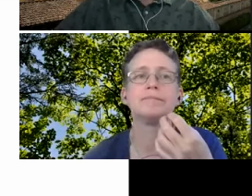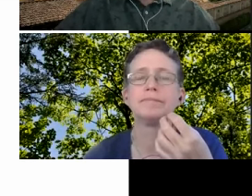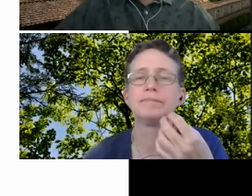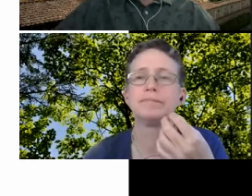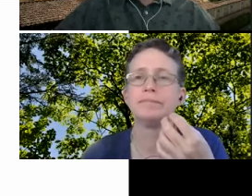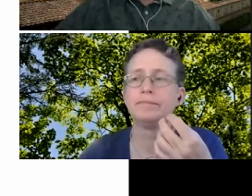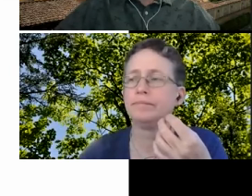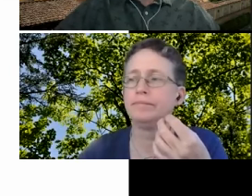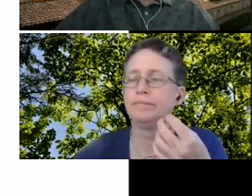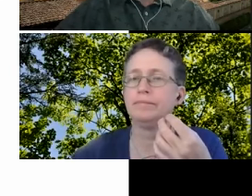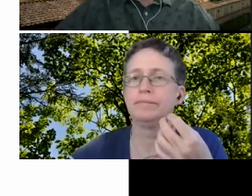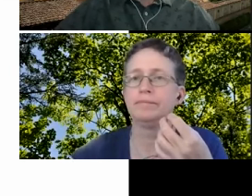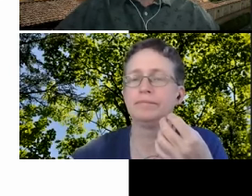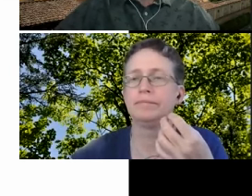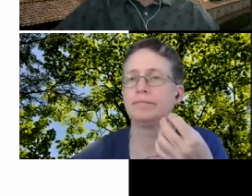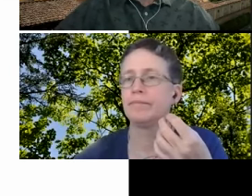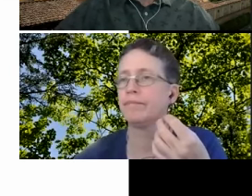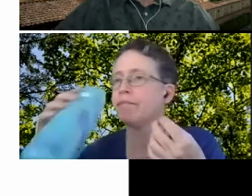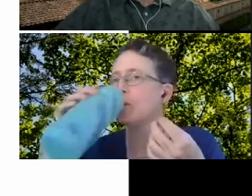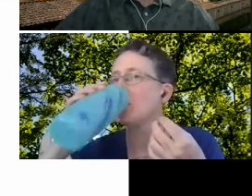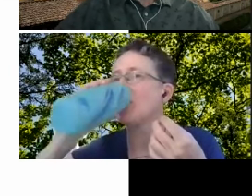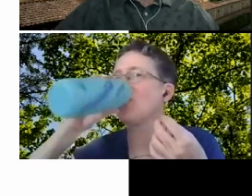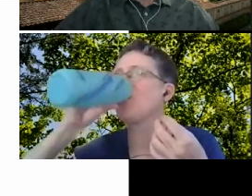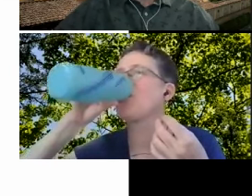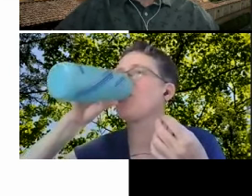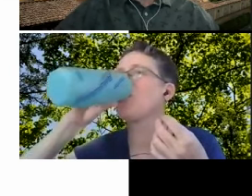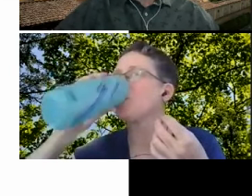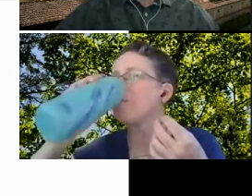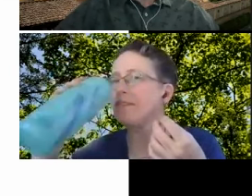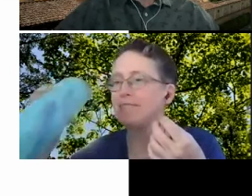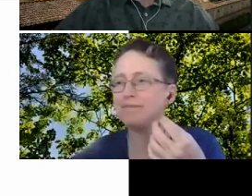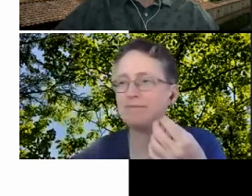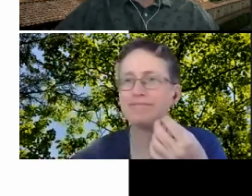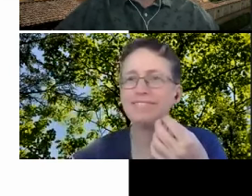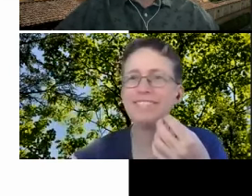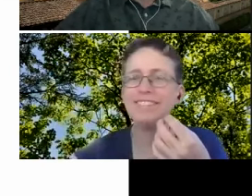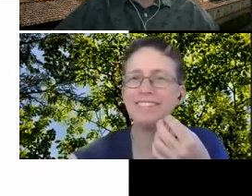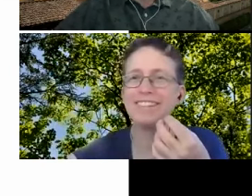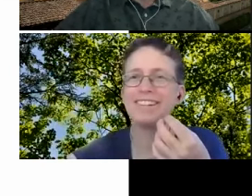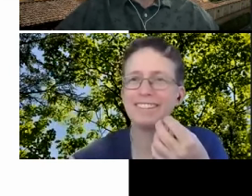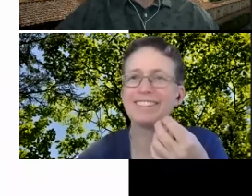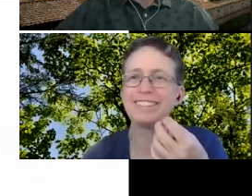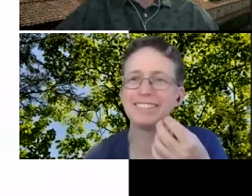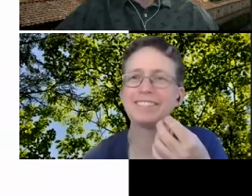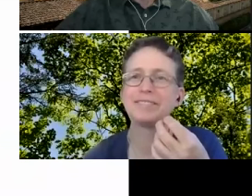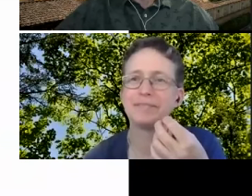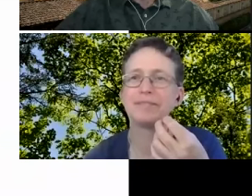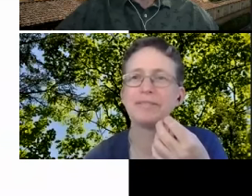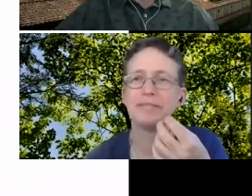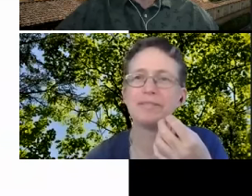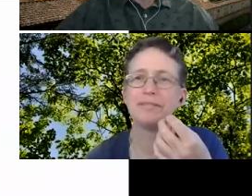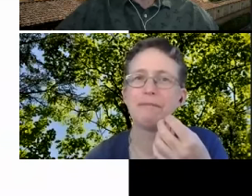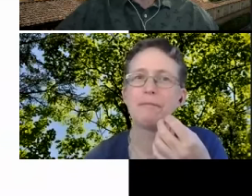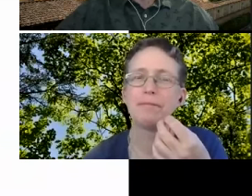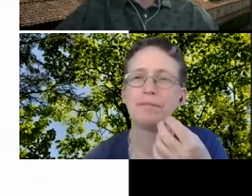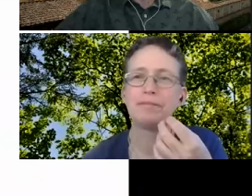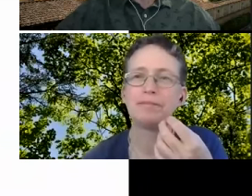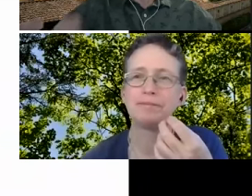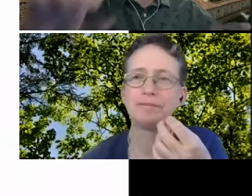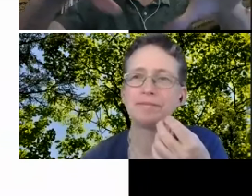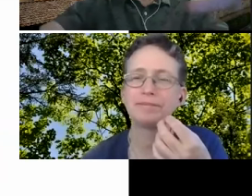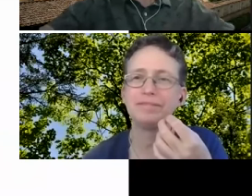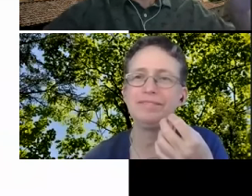yeah, I remember first time I visited Phoenix, I was kind of blown away by how much green there was with, like, especially flying into the Phoenix